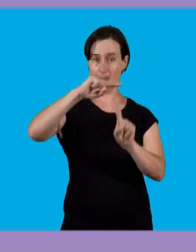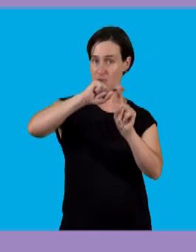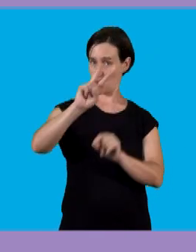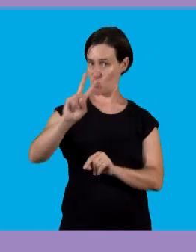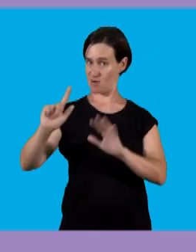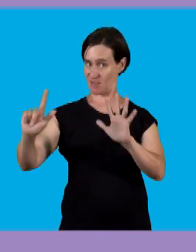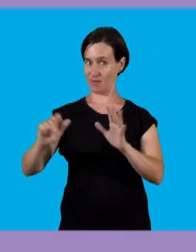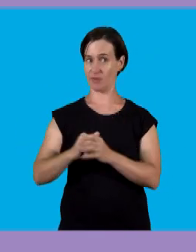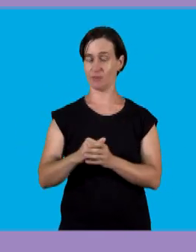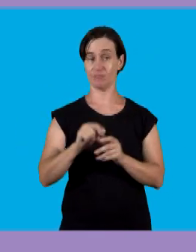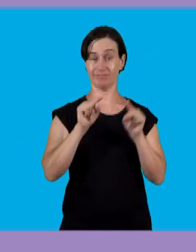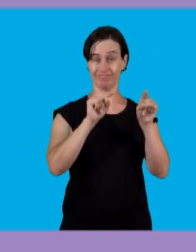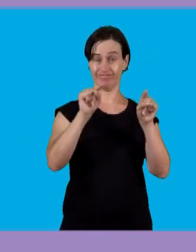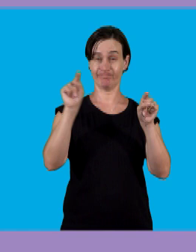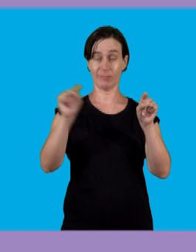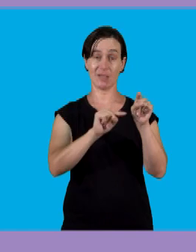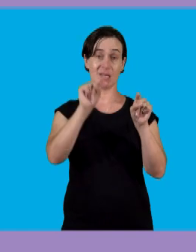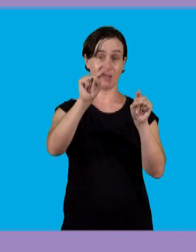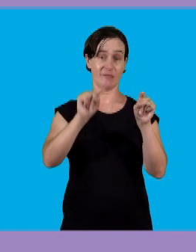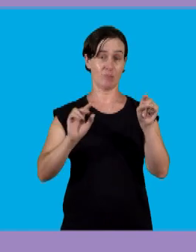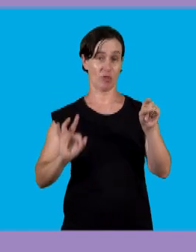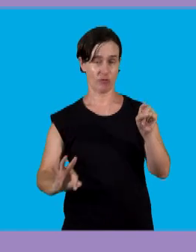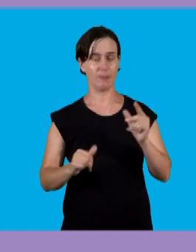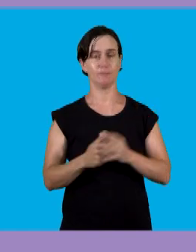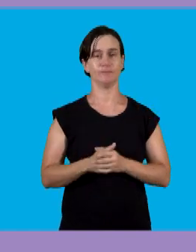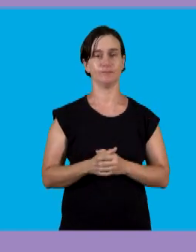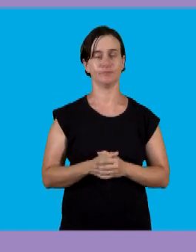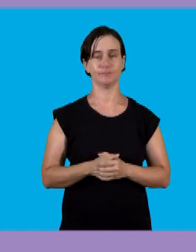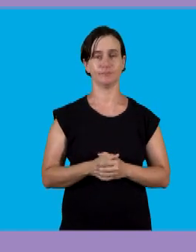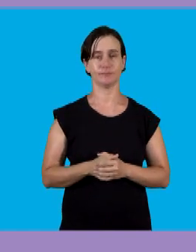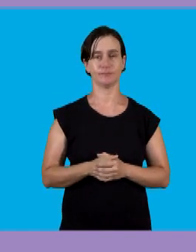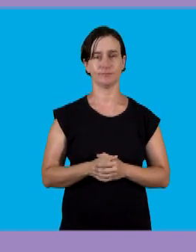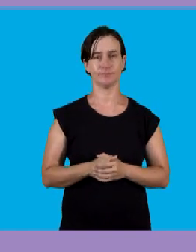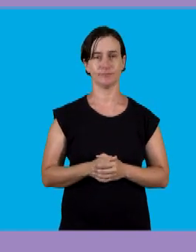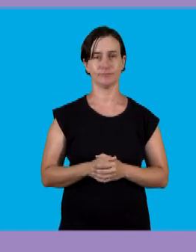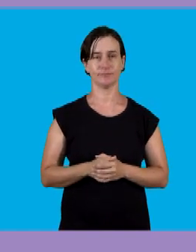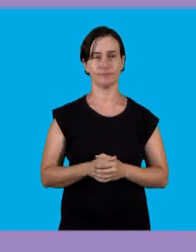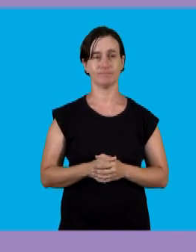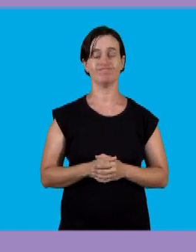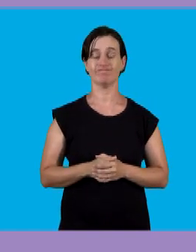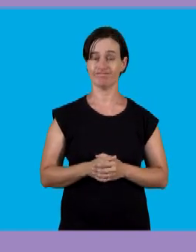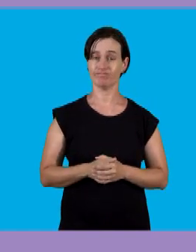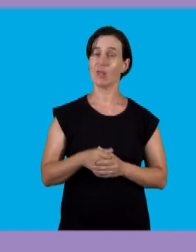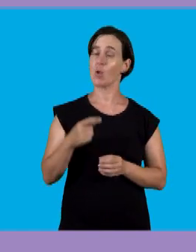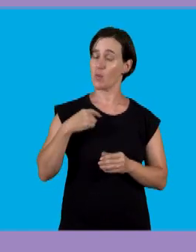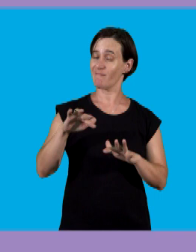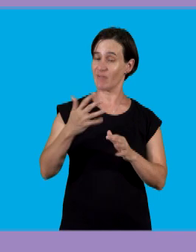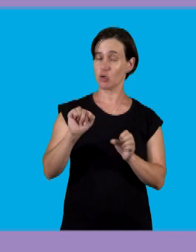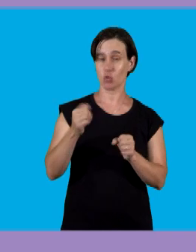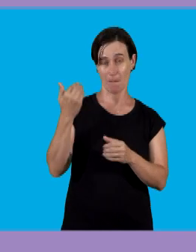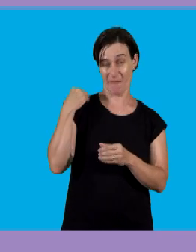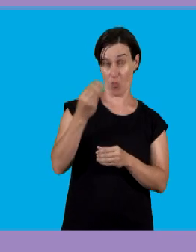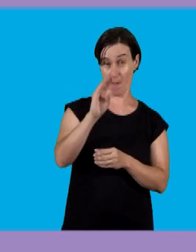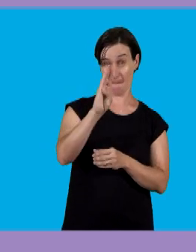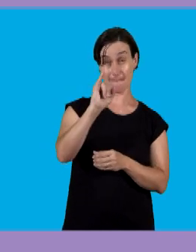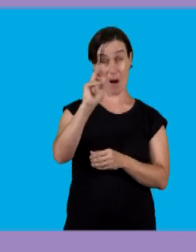divided by 3. So that trinomial there is being divided by 3. Remember, just like we did with the binomial, each of